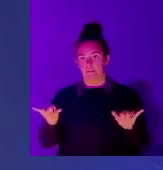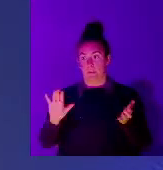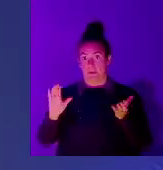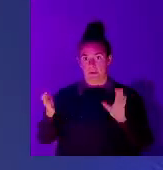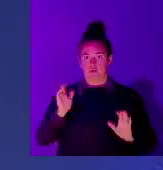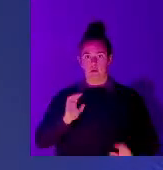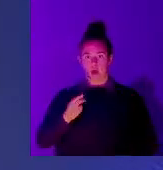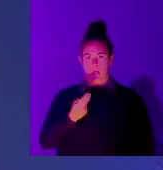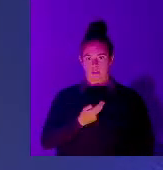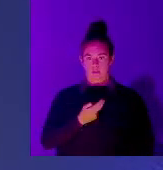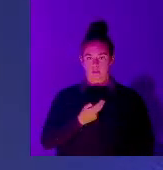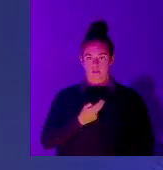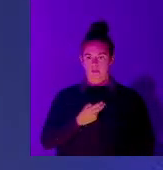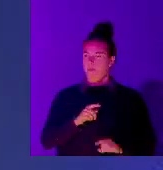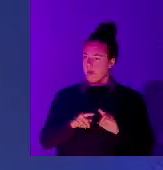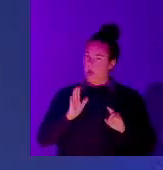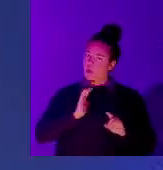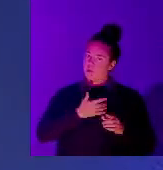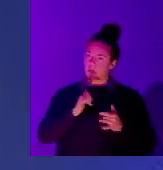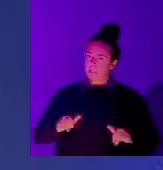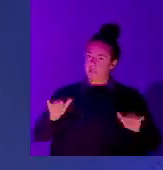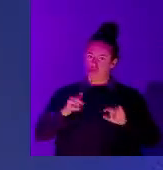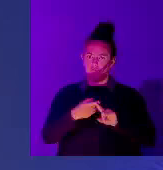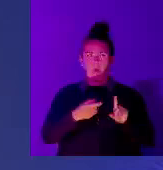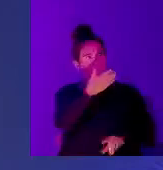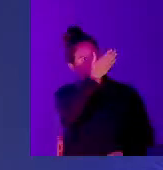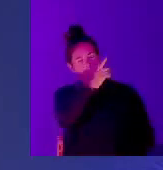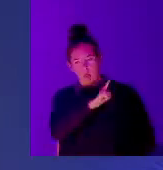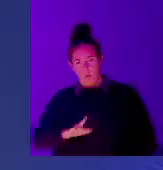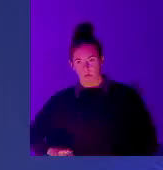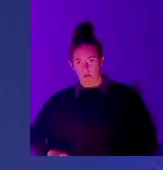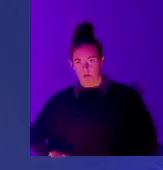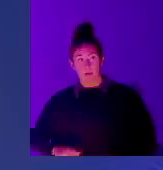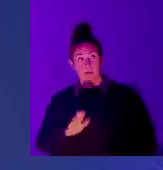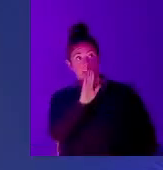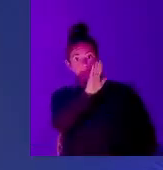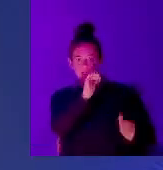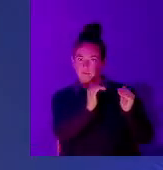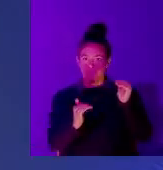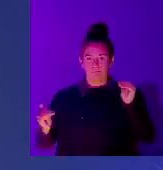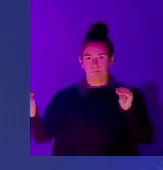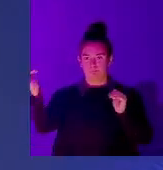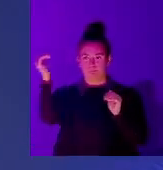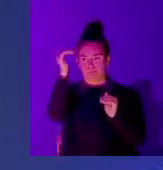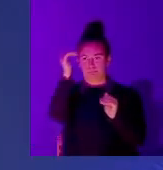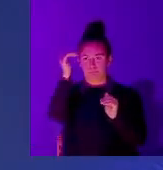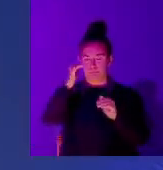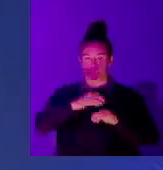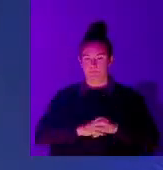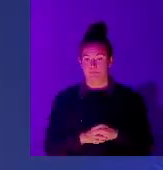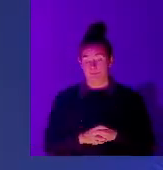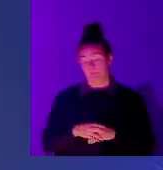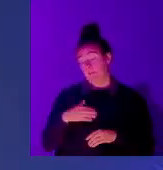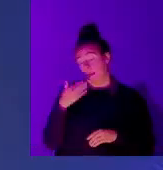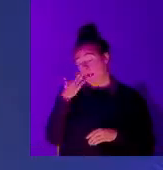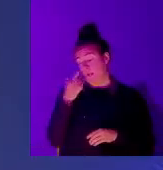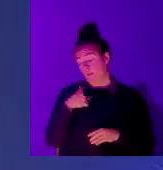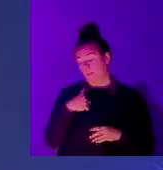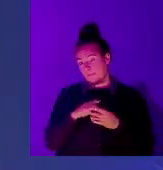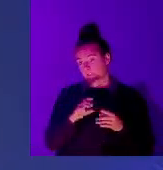Lord. His are above and beyond. And I know I've said this before from this